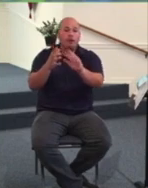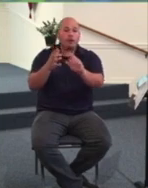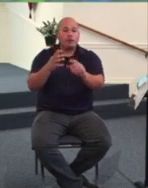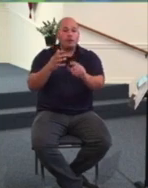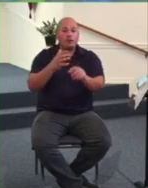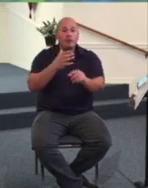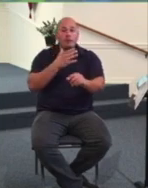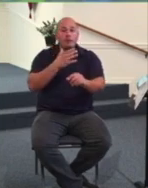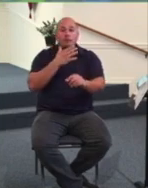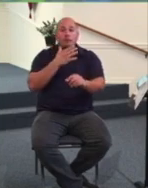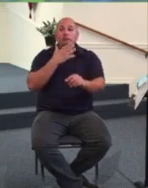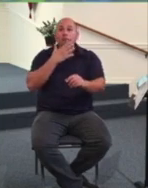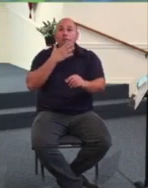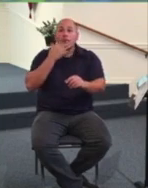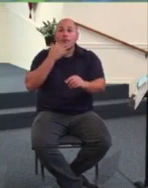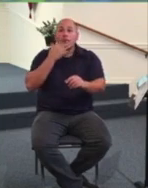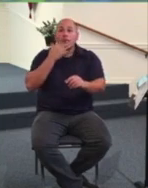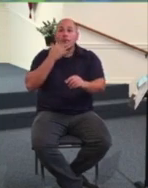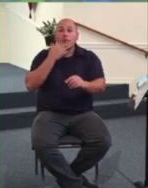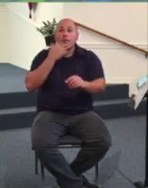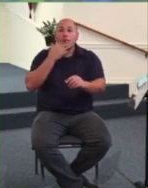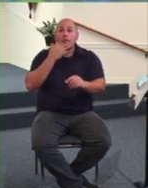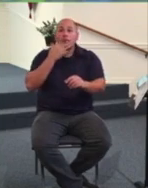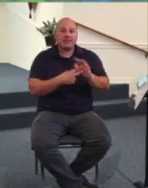Happiness without God evaporates so quickly.